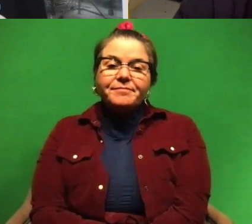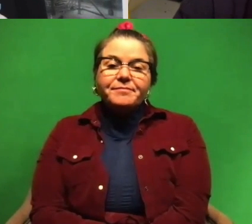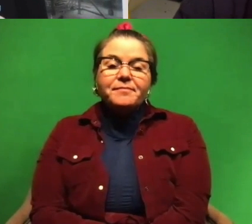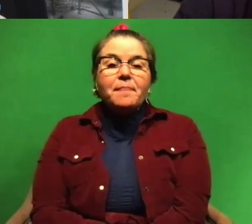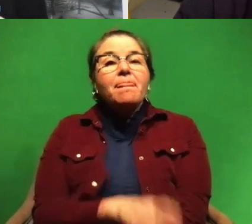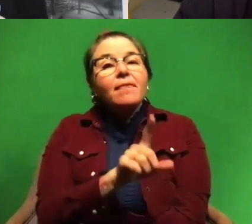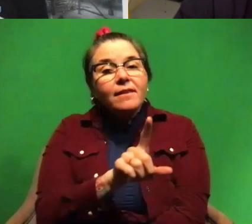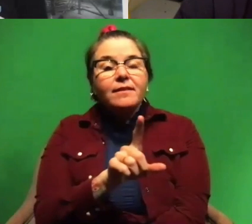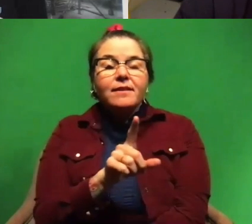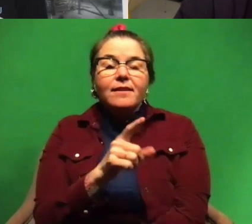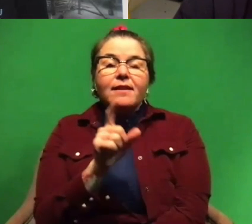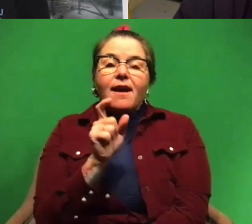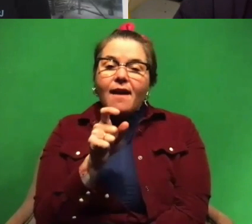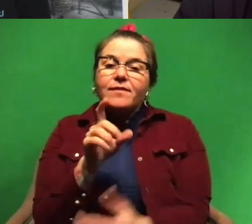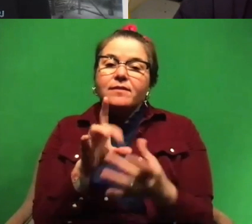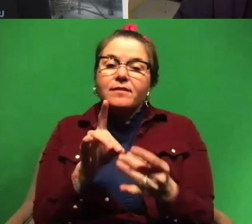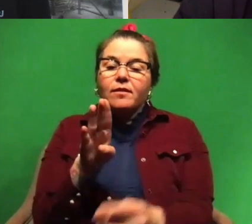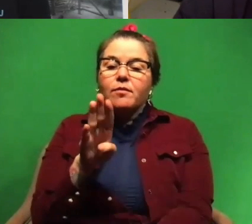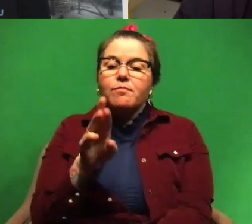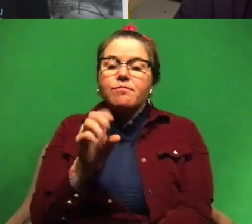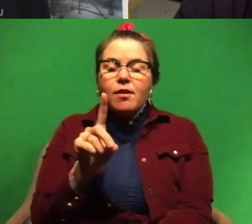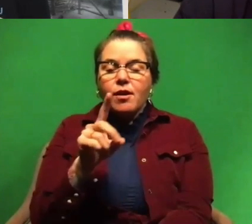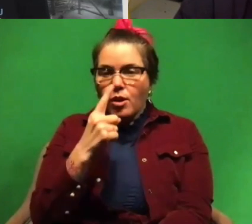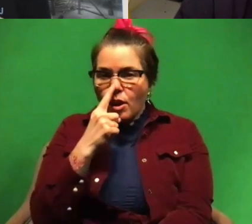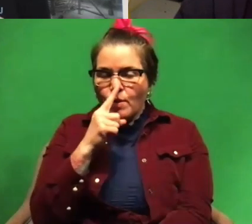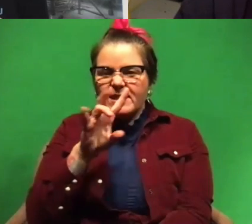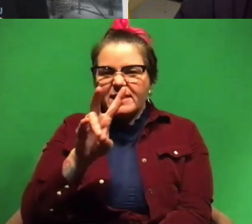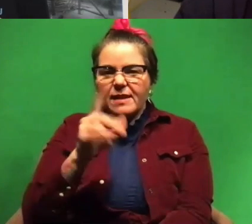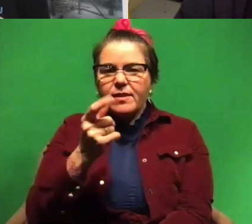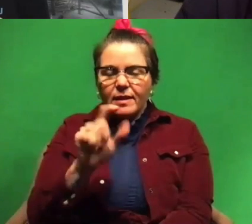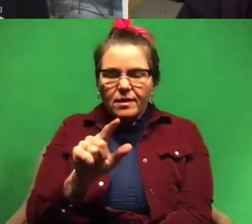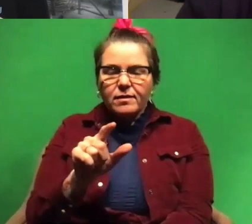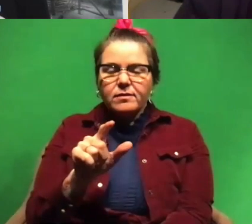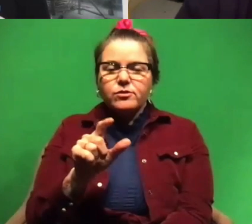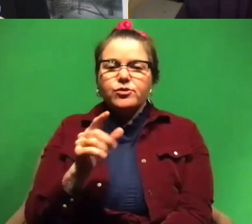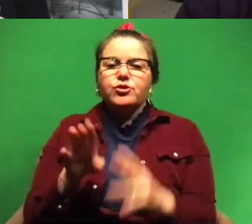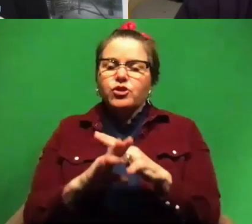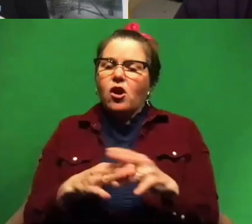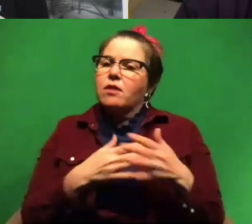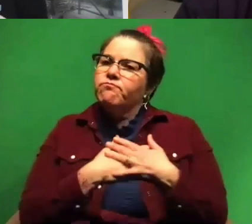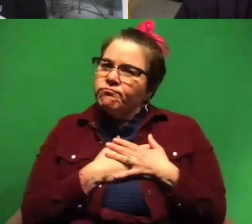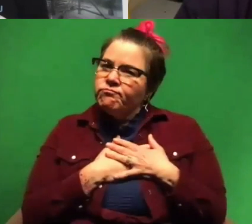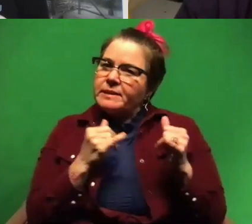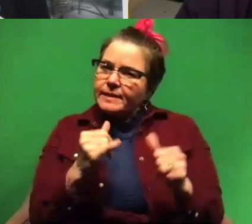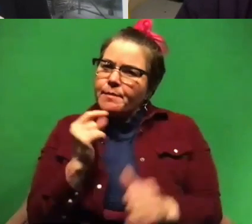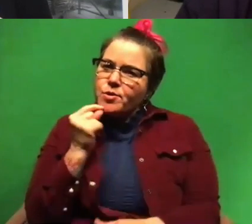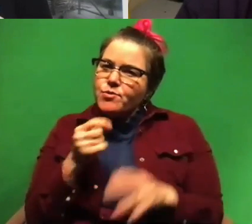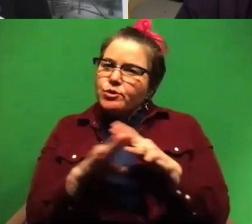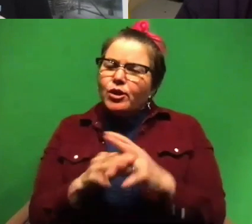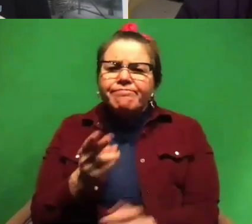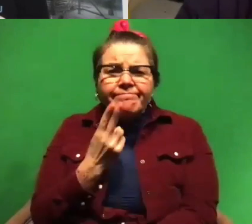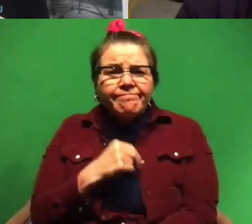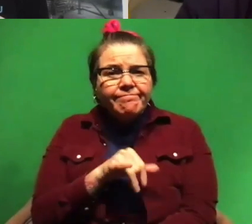but I'd have to say the broad-nosed seven-gill shark also has my heart. It is a very, very cool shark, adorable